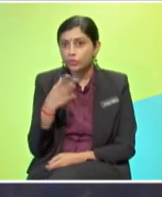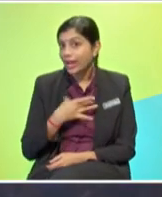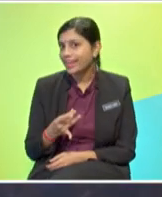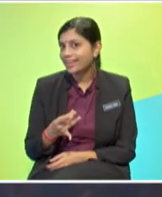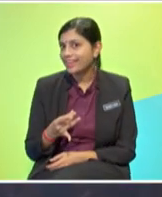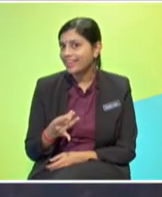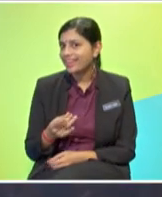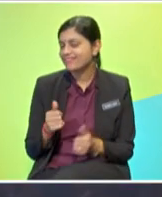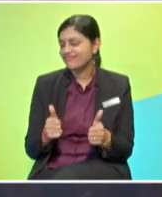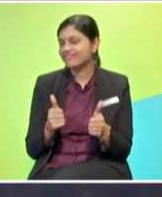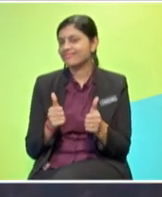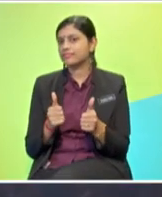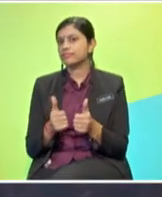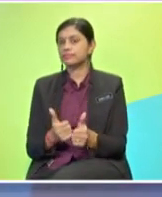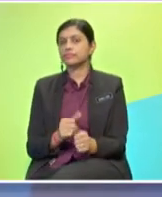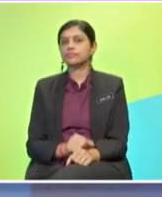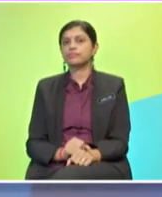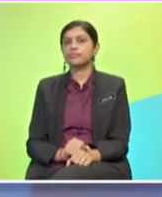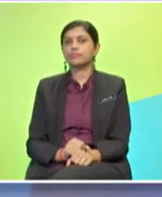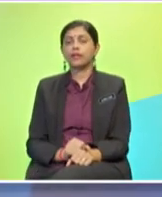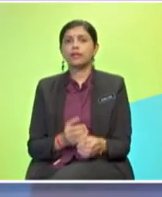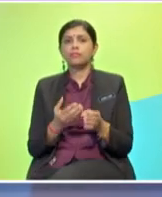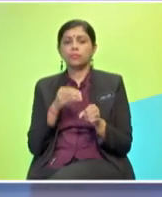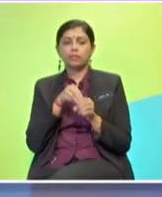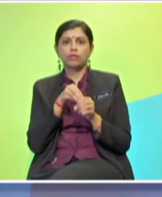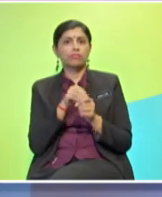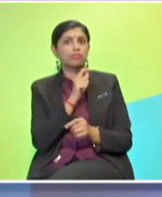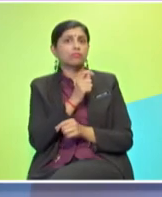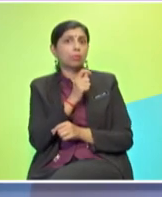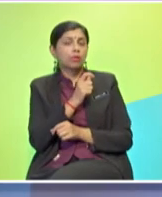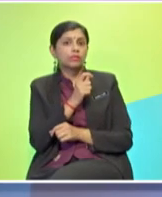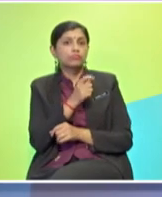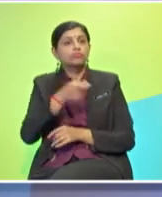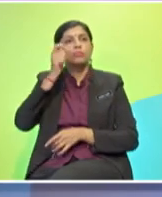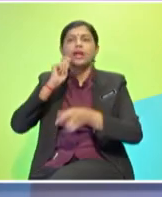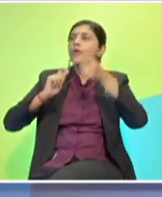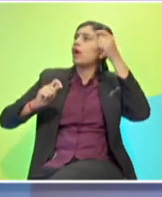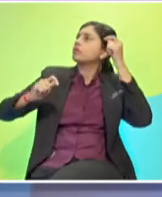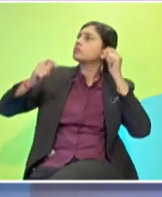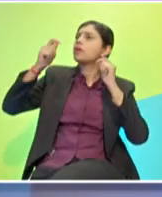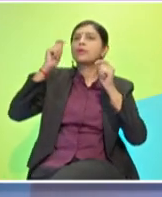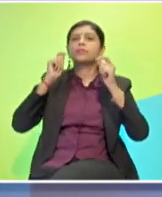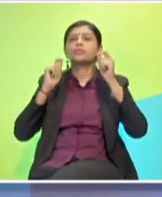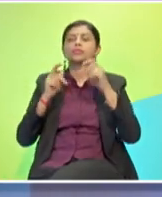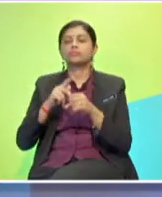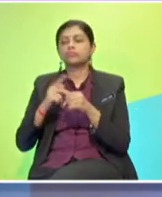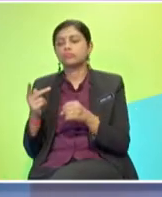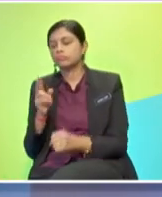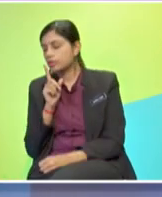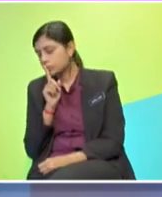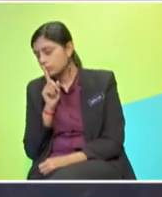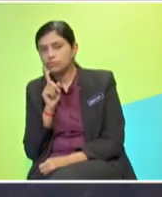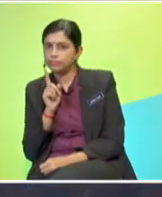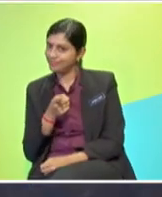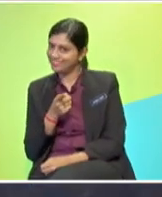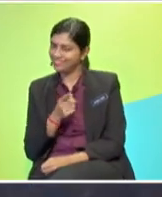but I prefer to sing in the bathroom because no one can hear me. Okay, all right, fine. So we